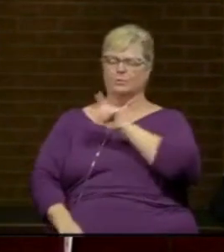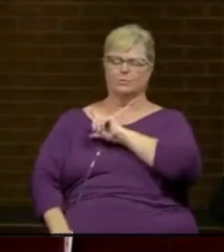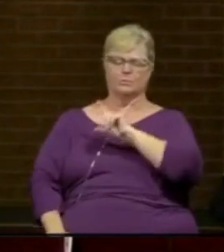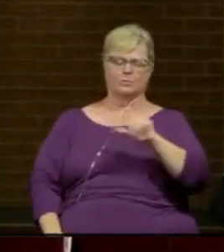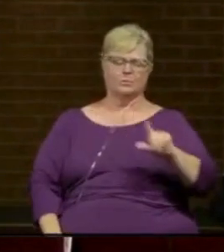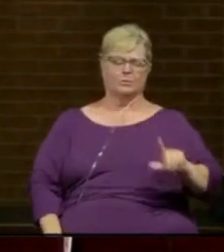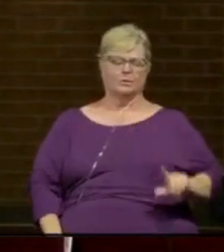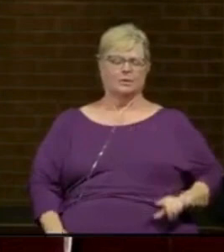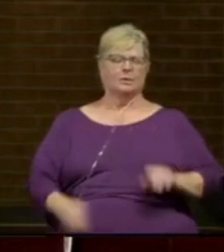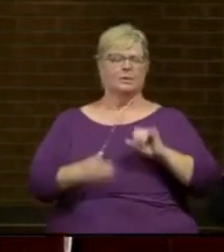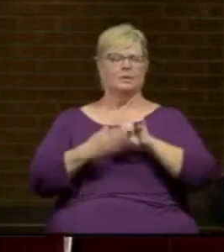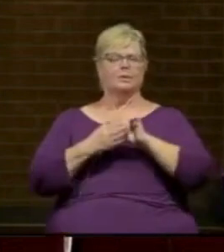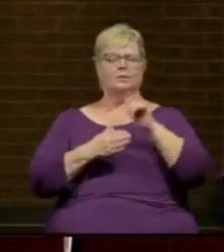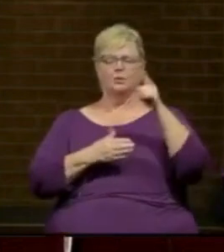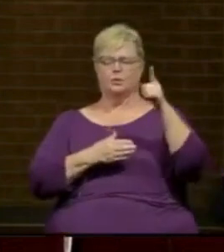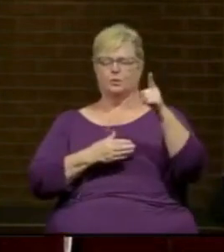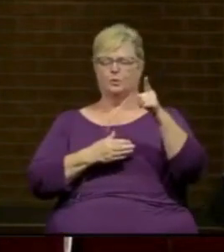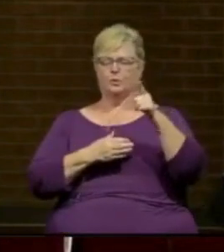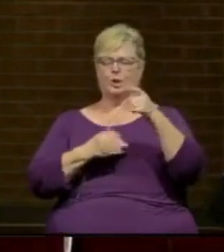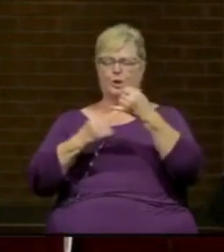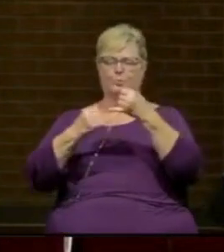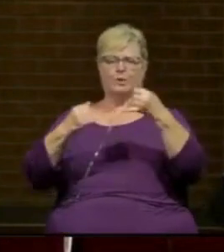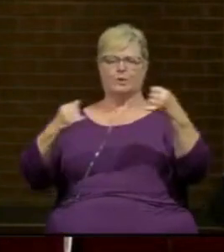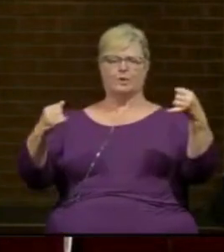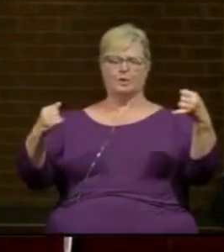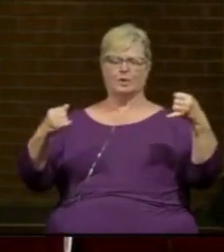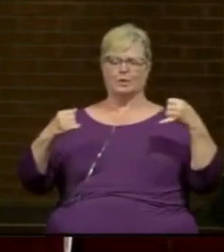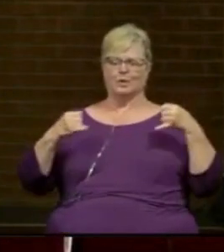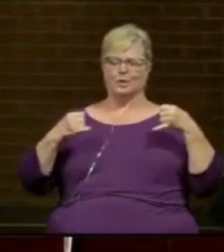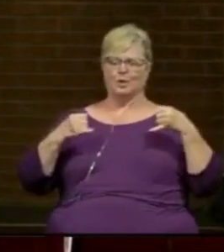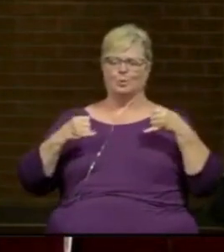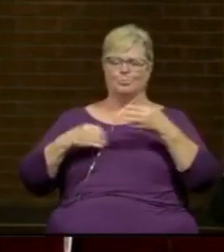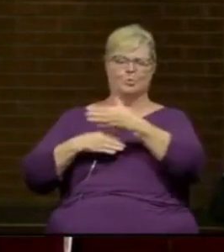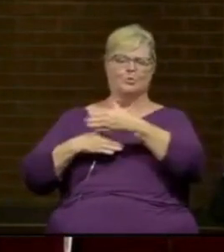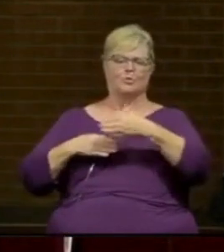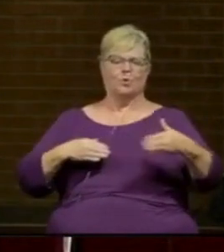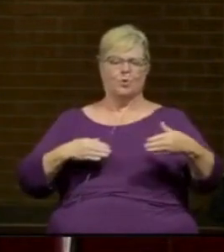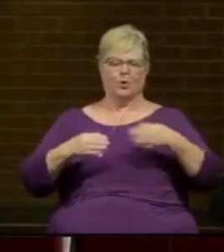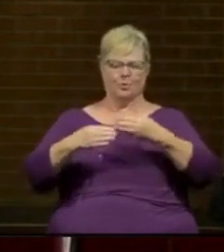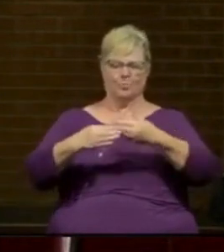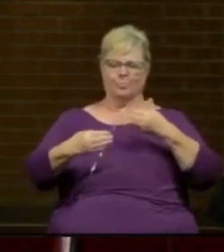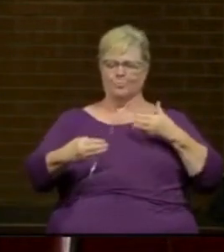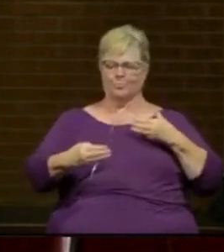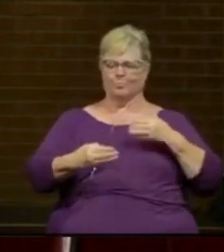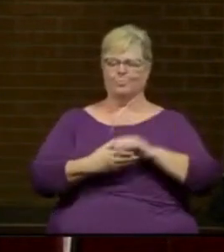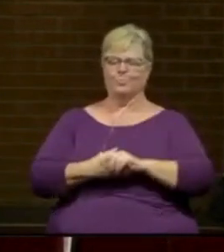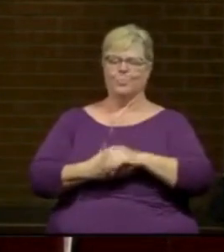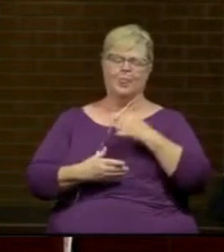Lord, oh, that you hem me in both behind and before.